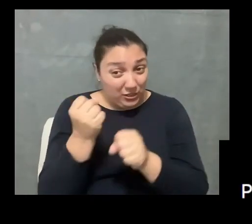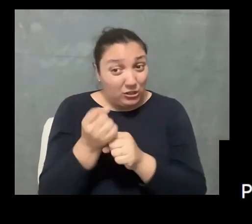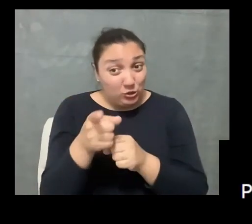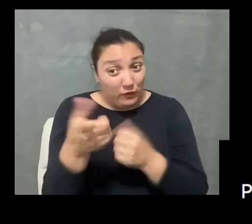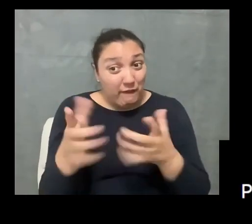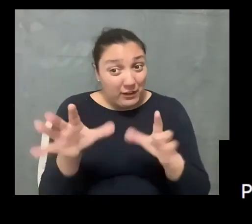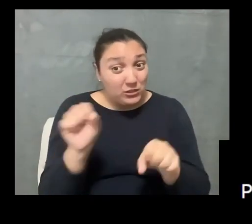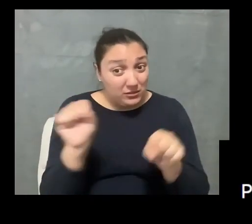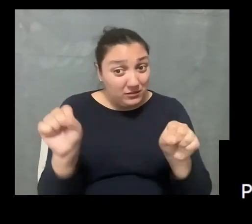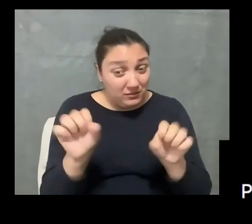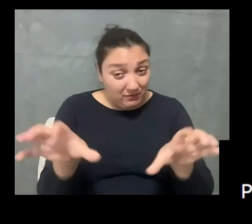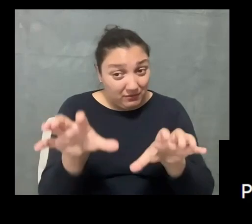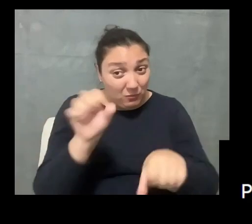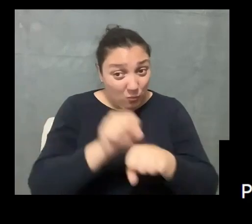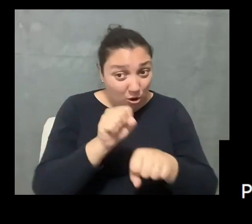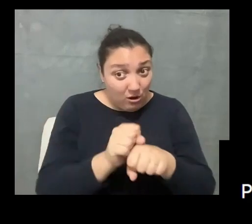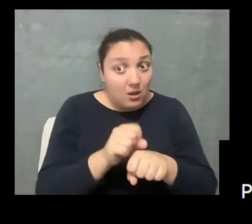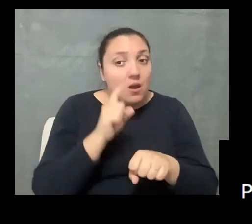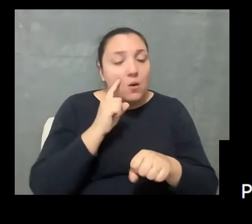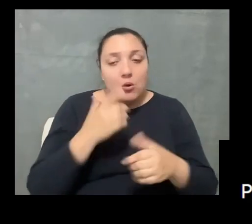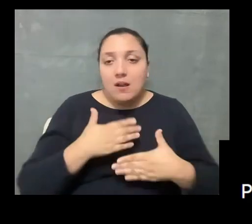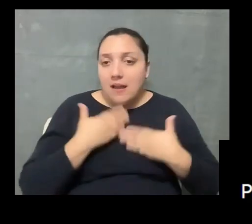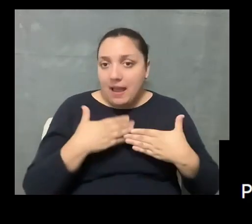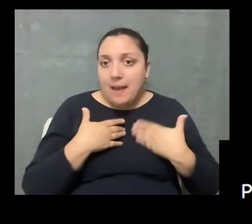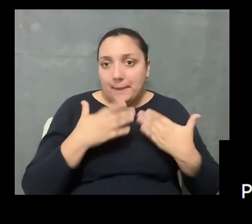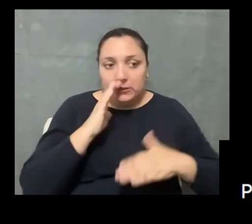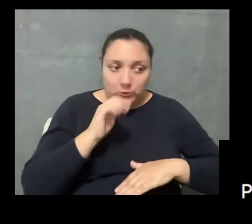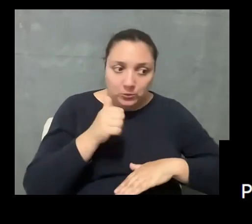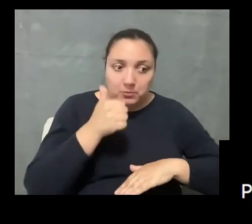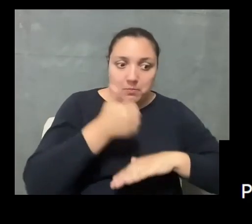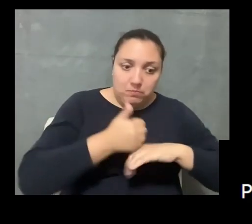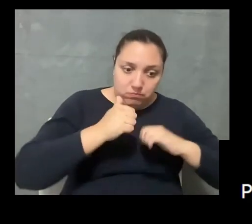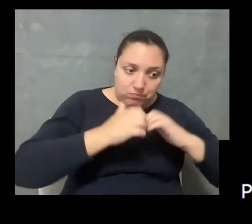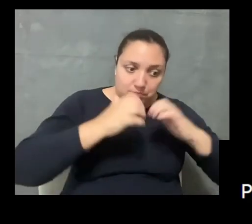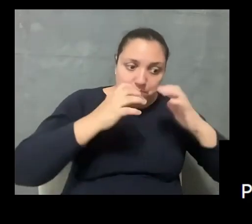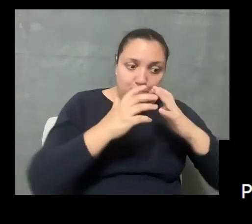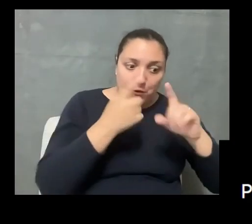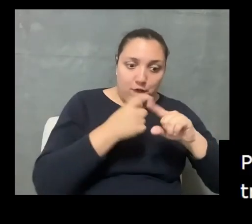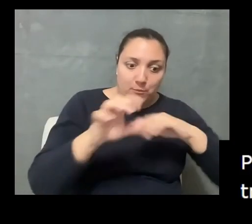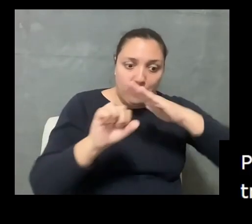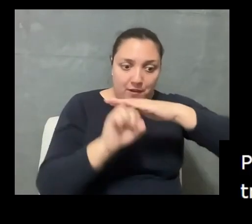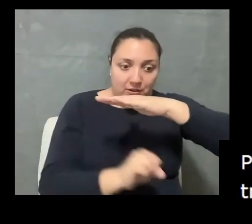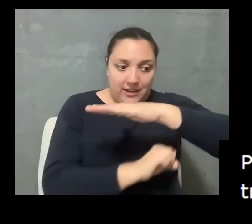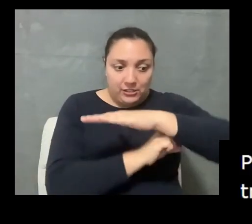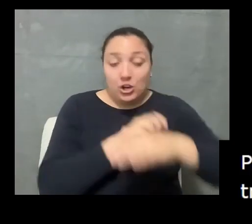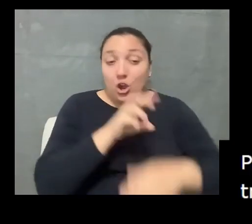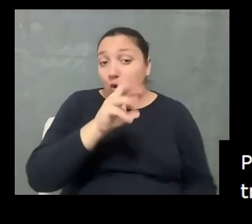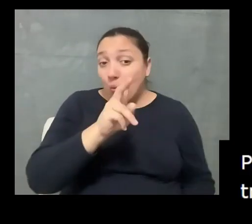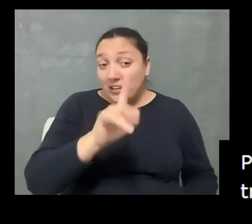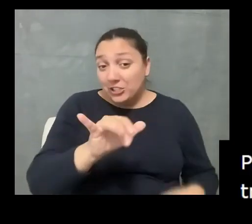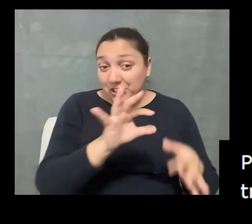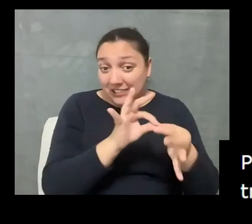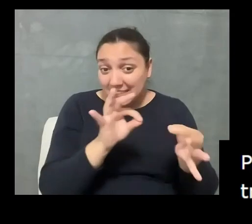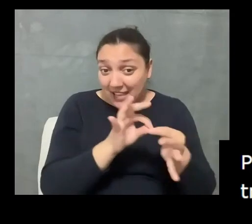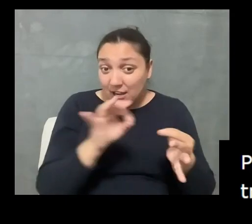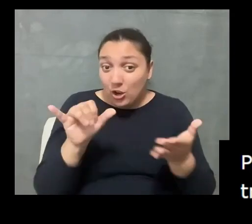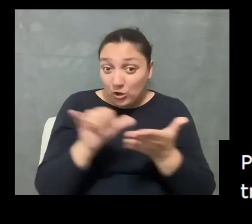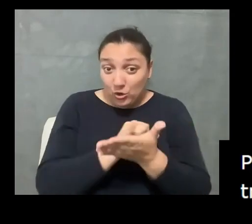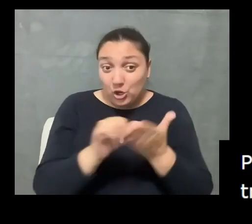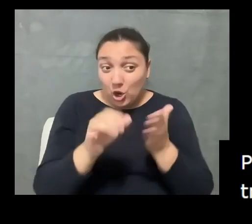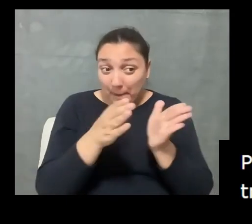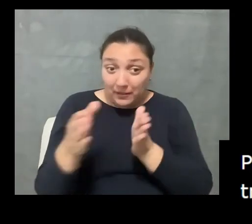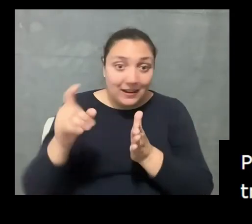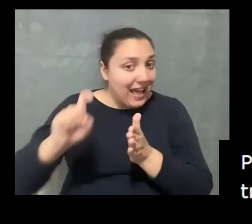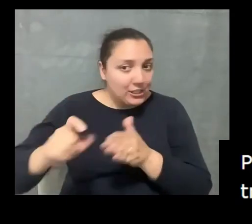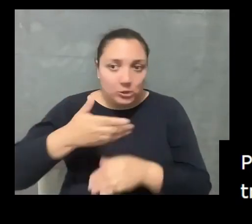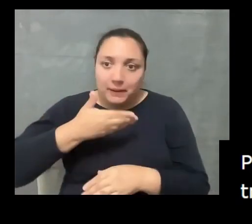grateful to be building from that strong foundation. Wendy said it, so I'm allowed to say it, which is New York's plan has to be the best, right?